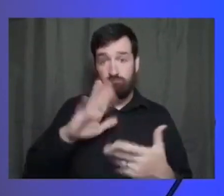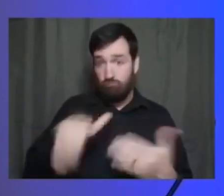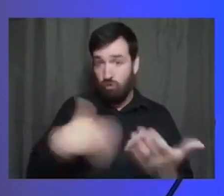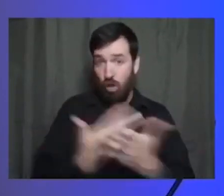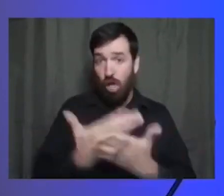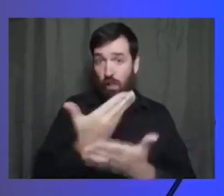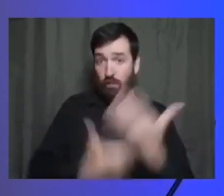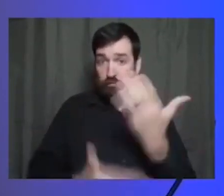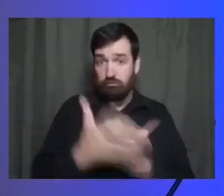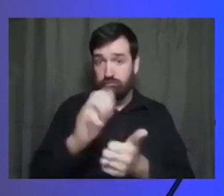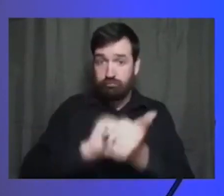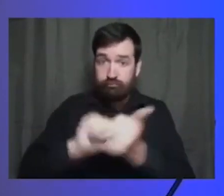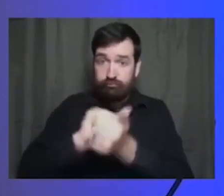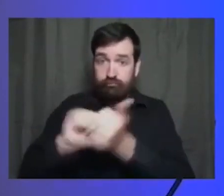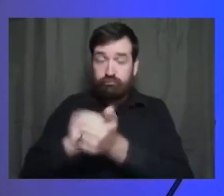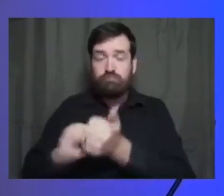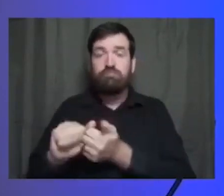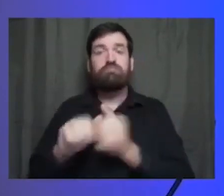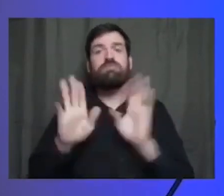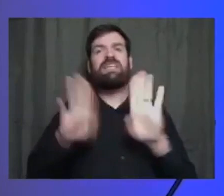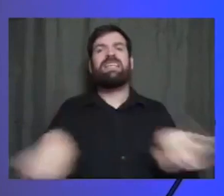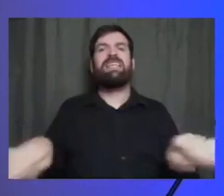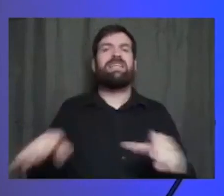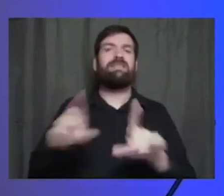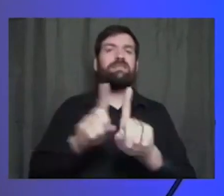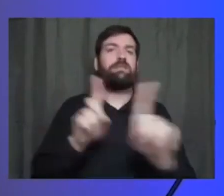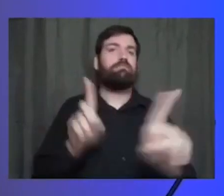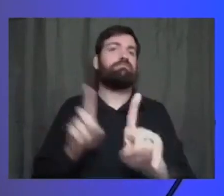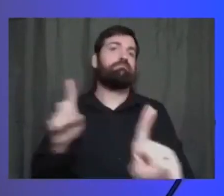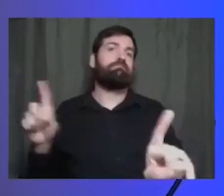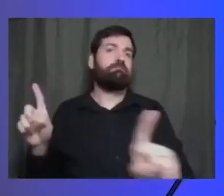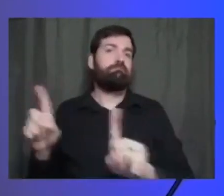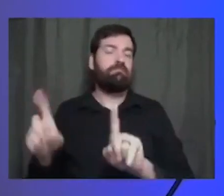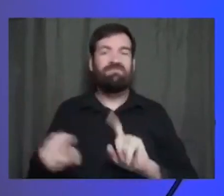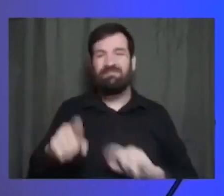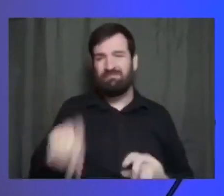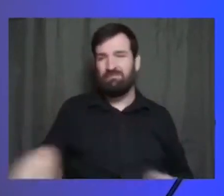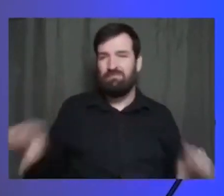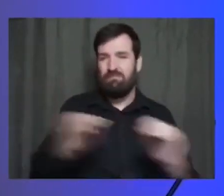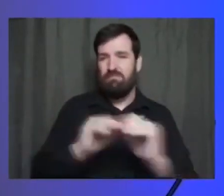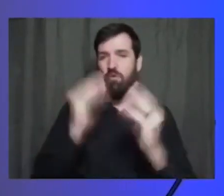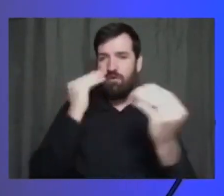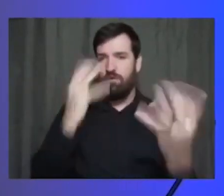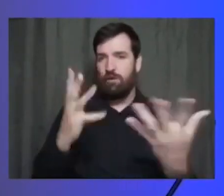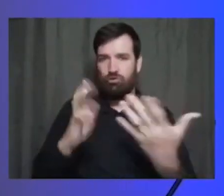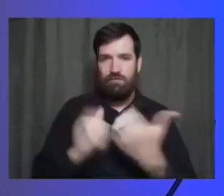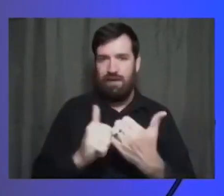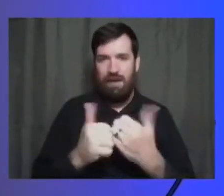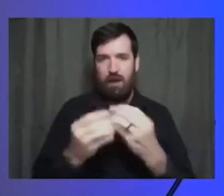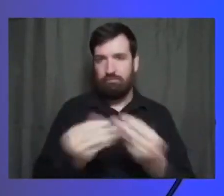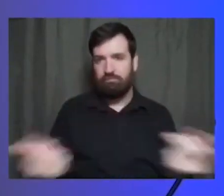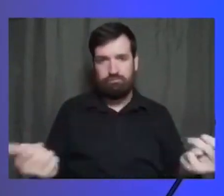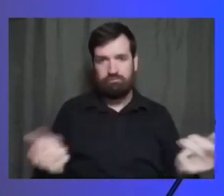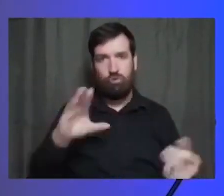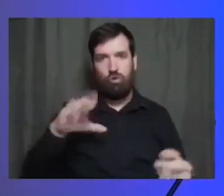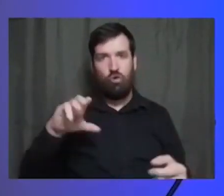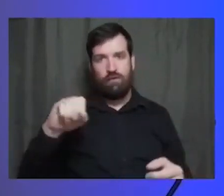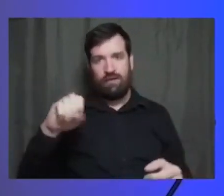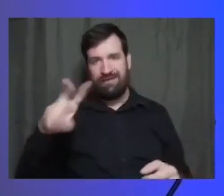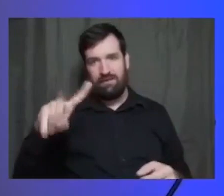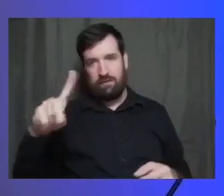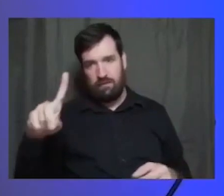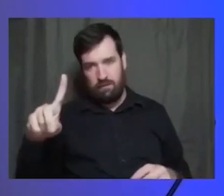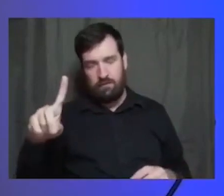started? Or are the kids kind of spaced apart? You really need to know what their mitigation strategy is and ask all those questions to kind of make